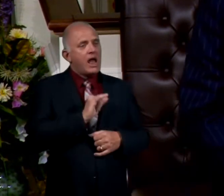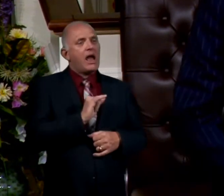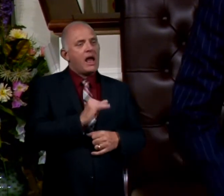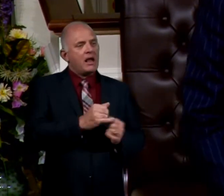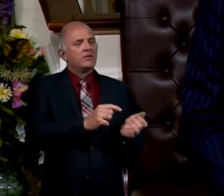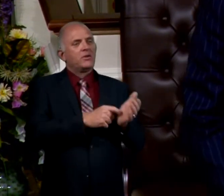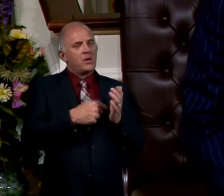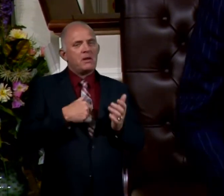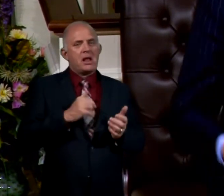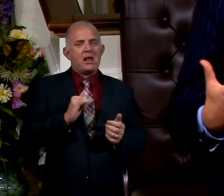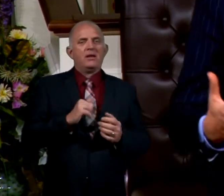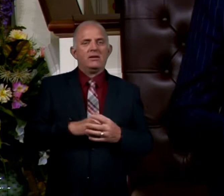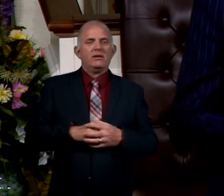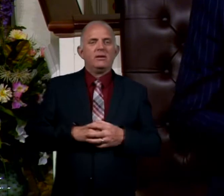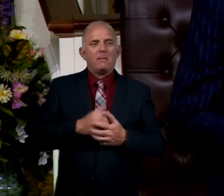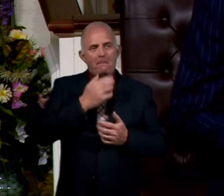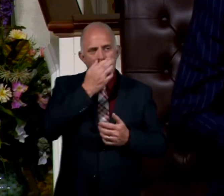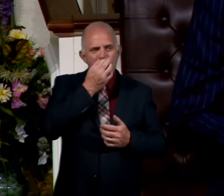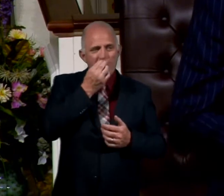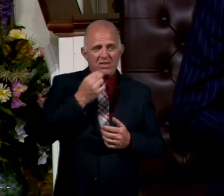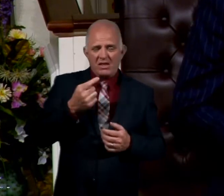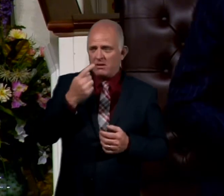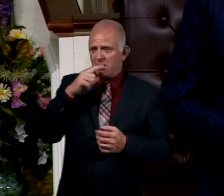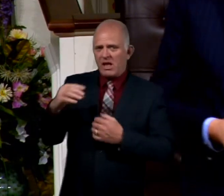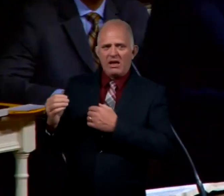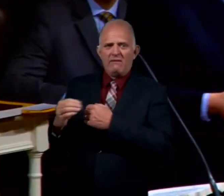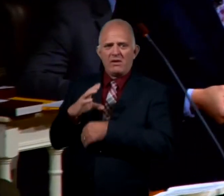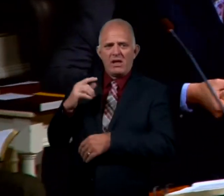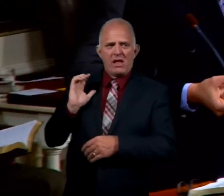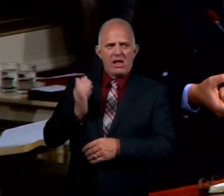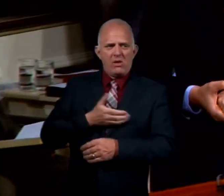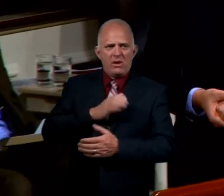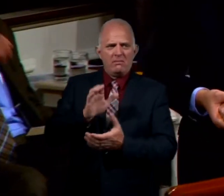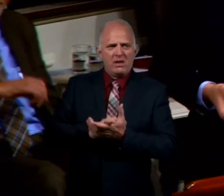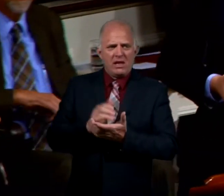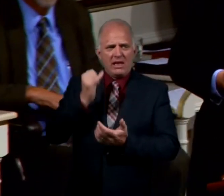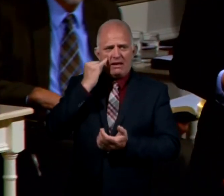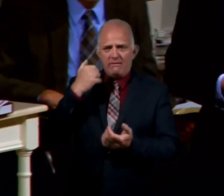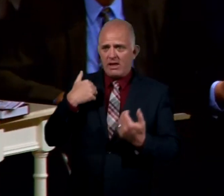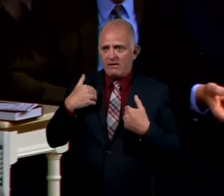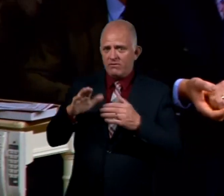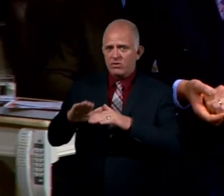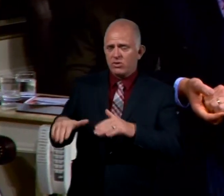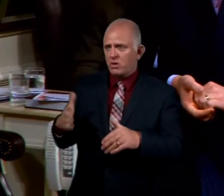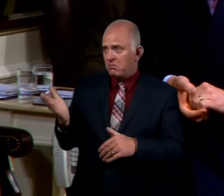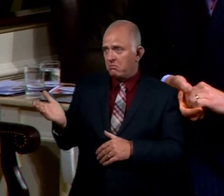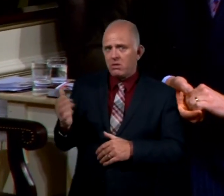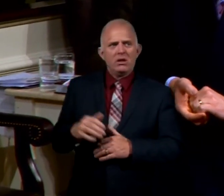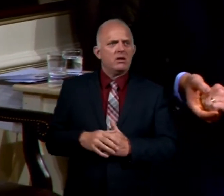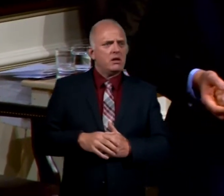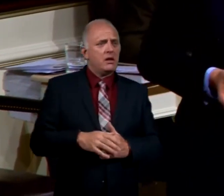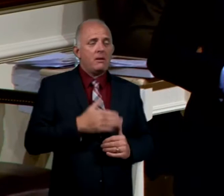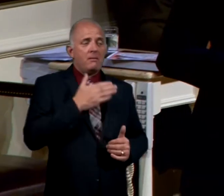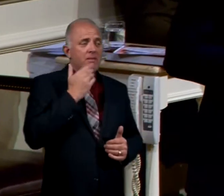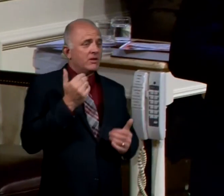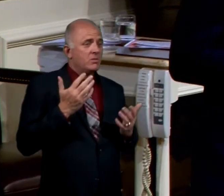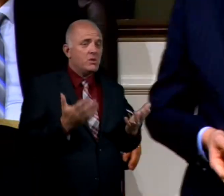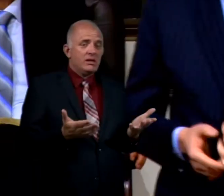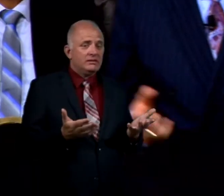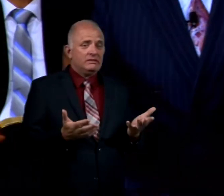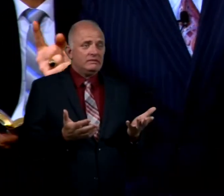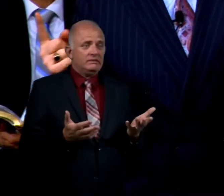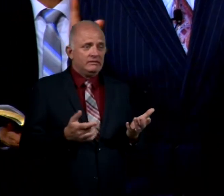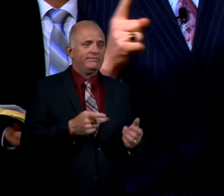but they said, give us advice for our marriage and for advice if we have children. I said, well, the best advice you could have is to